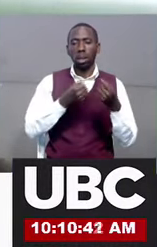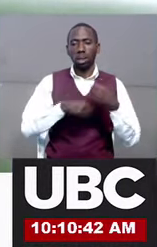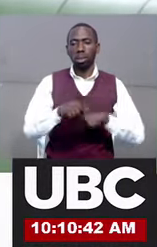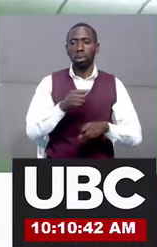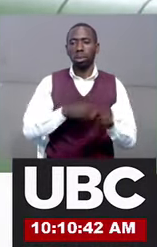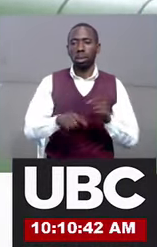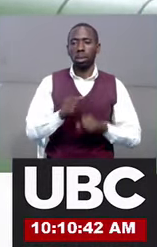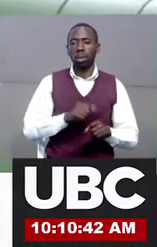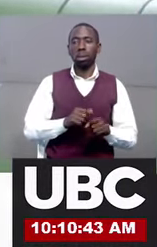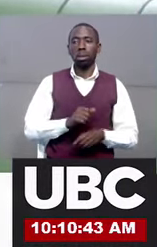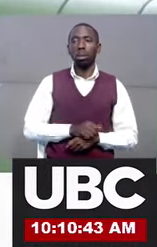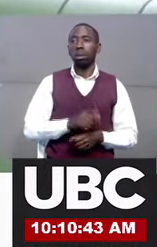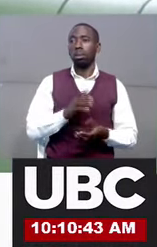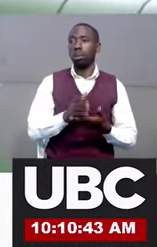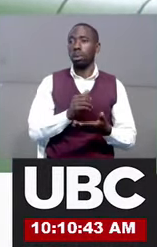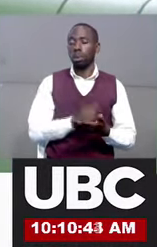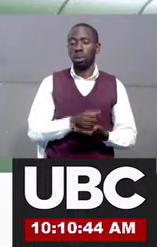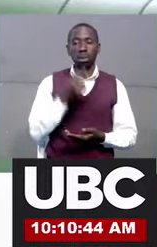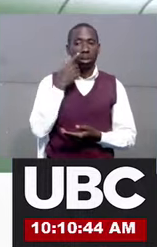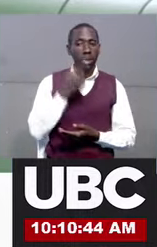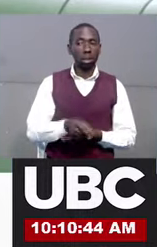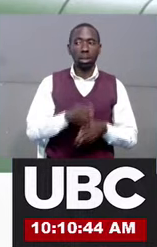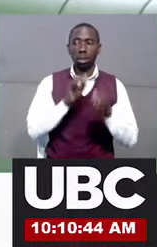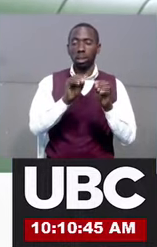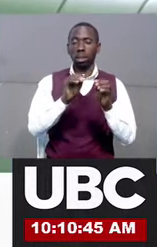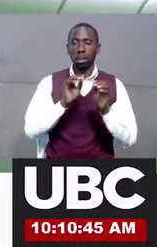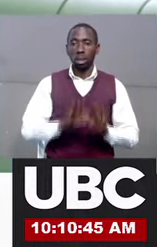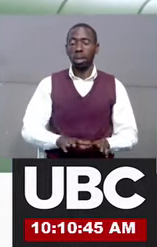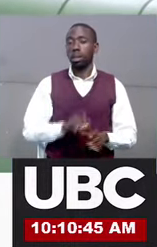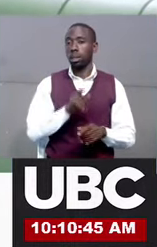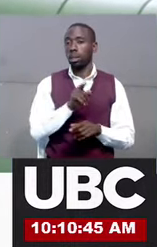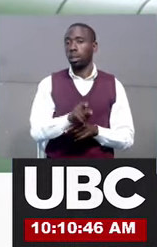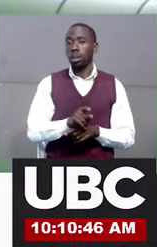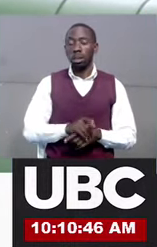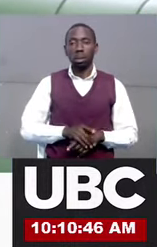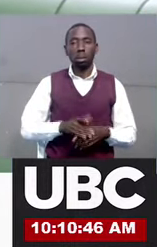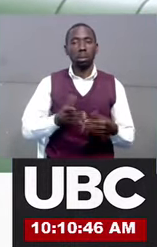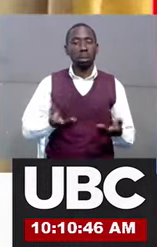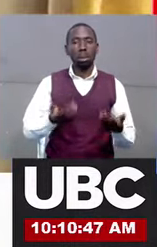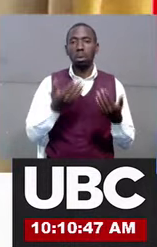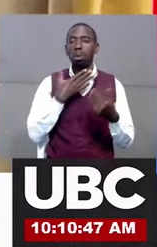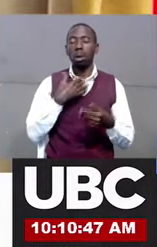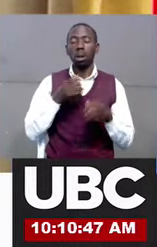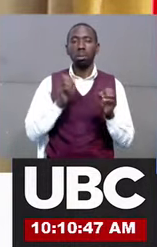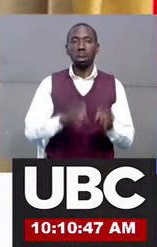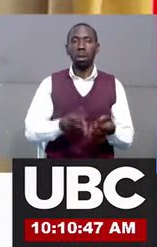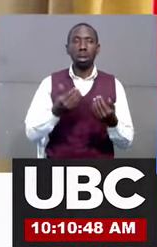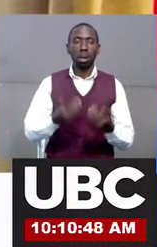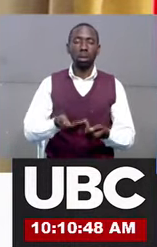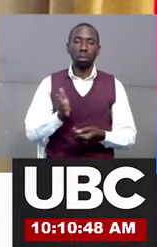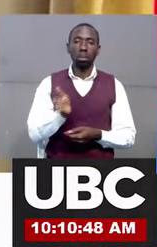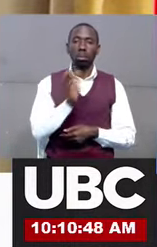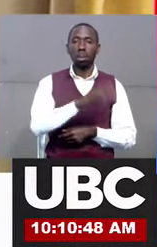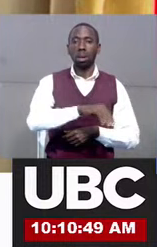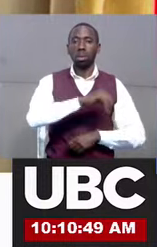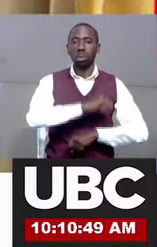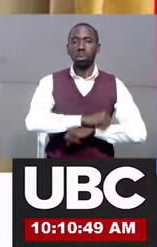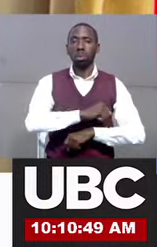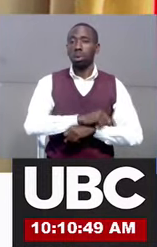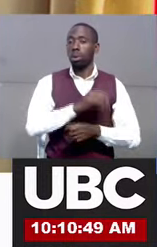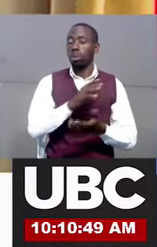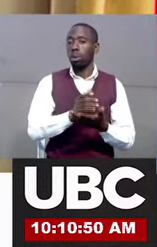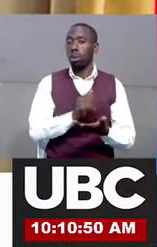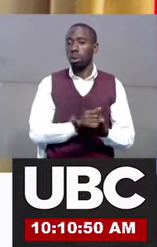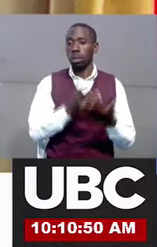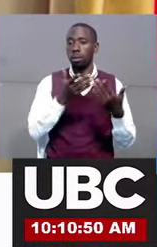ground? Because you see, these teachers are disgruntled, they don't want now to go to school. Because after